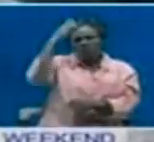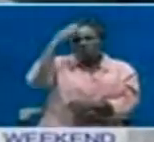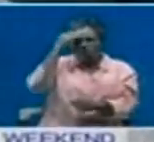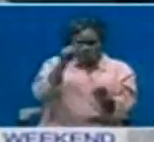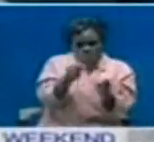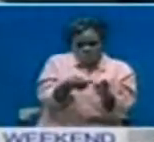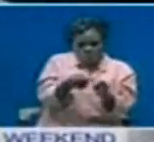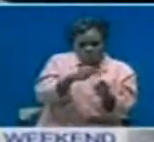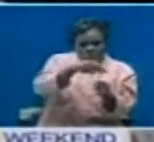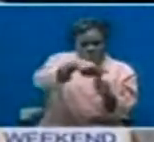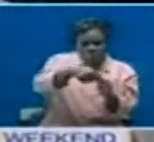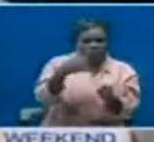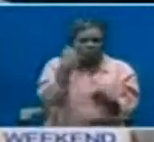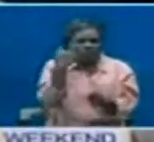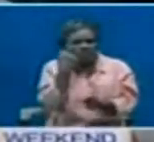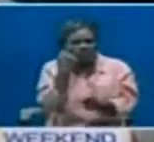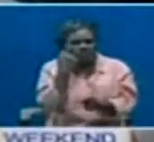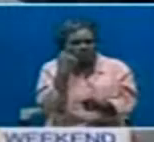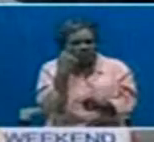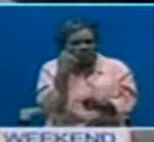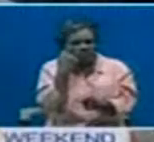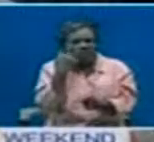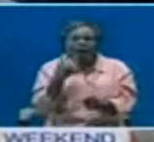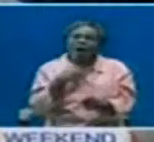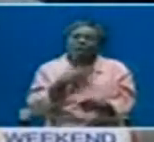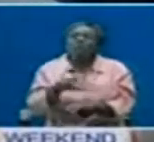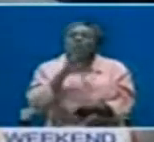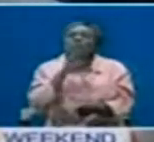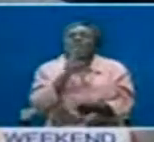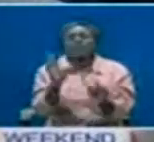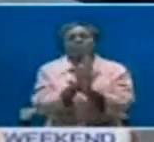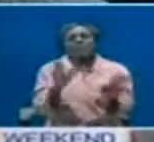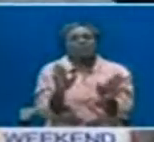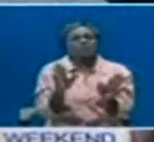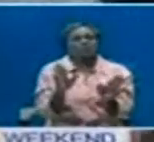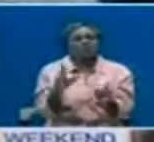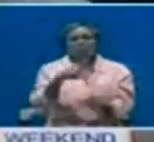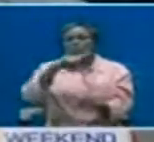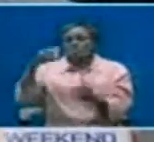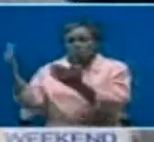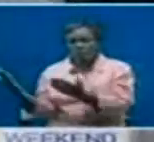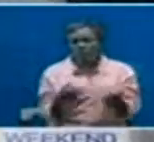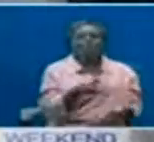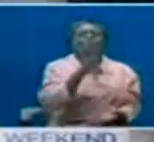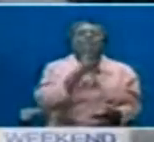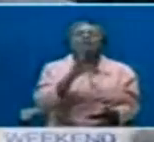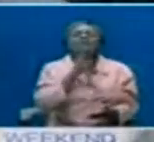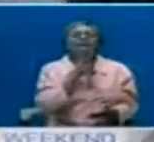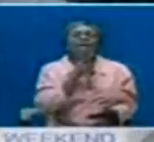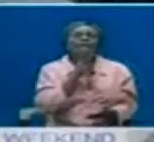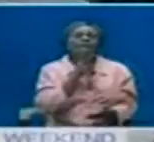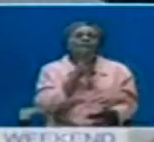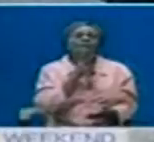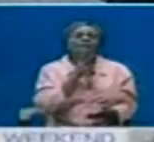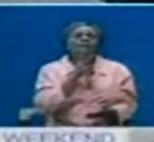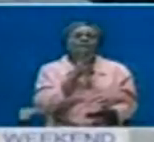gonorrhea and its treatment. Unaweka tu maji. Unaenda tu kuleta kwa msituni, unaweka maji,